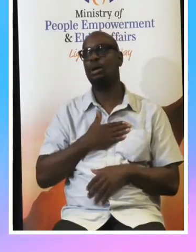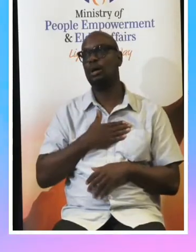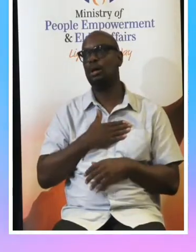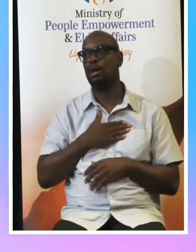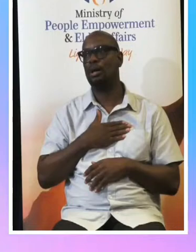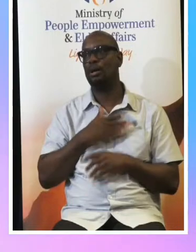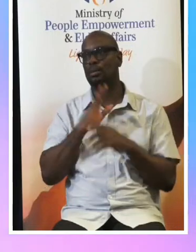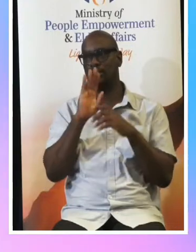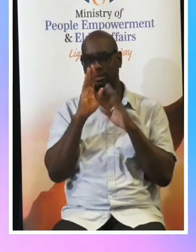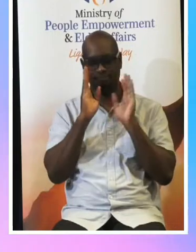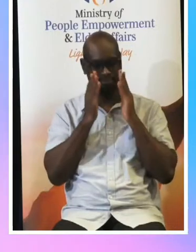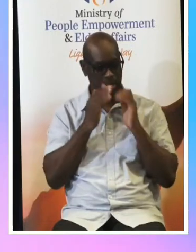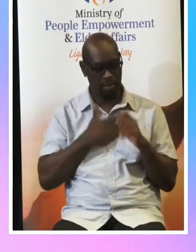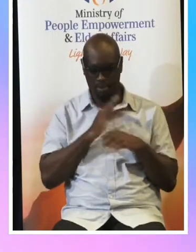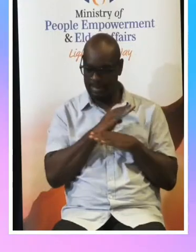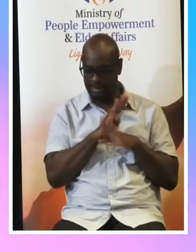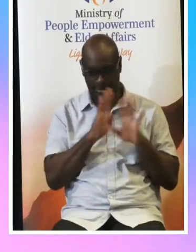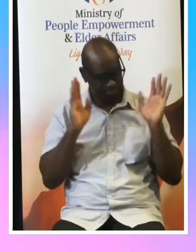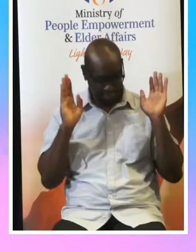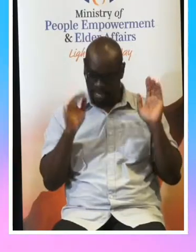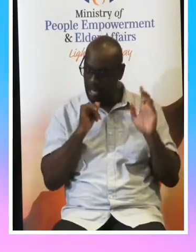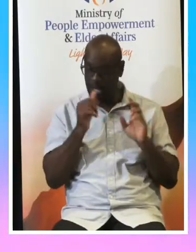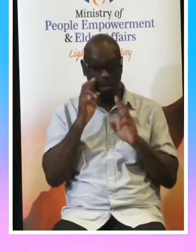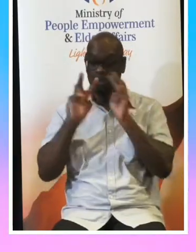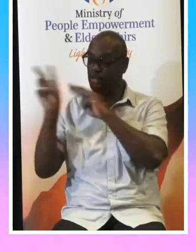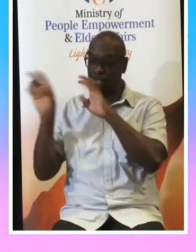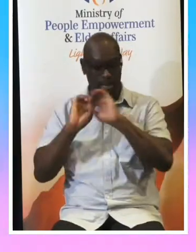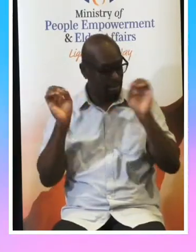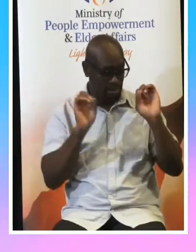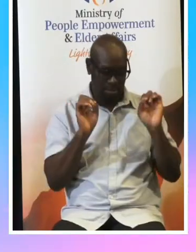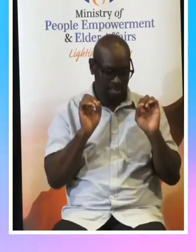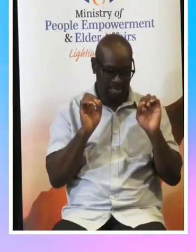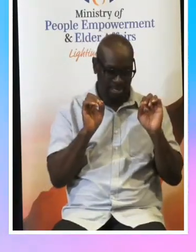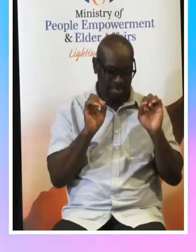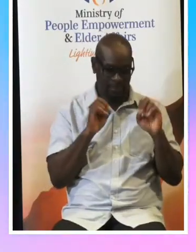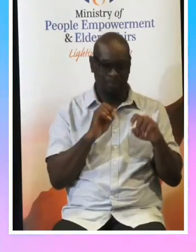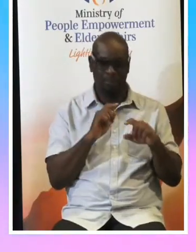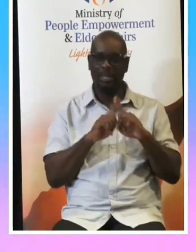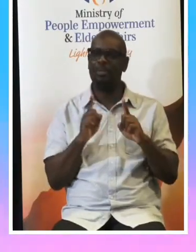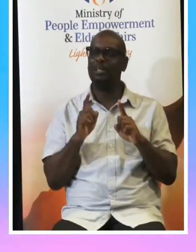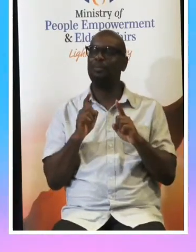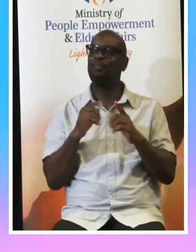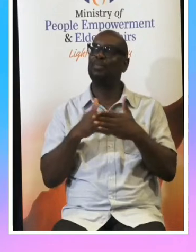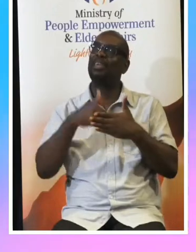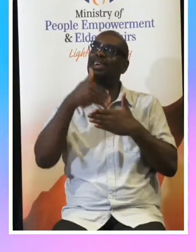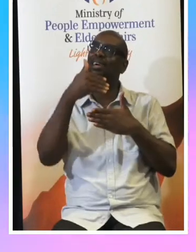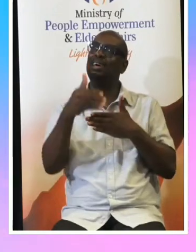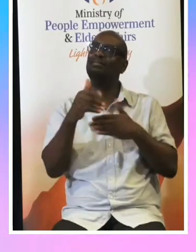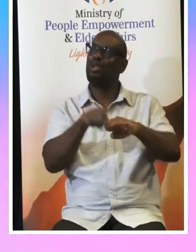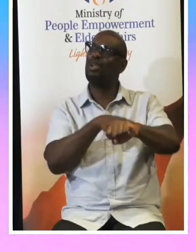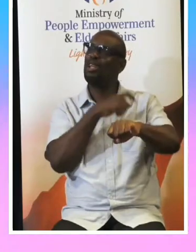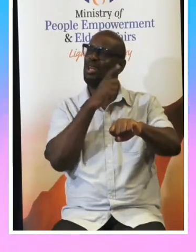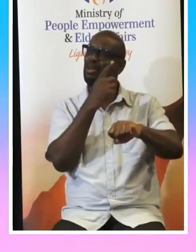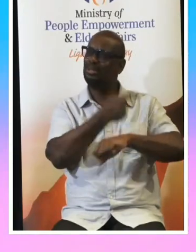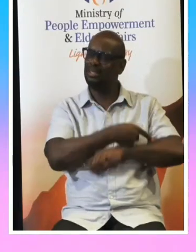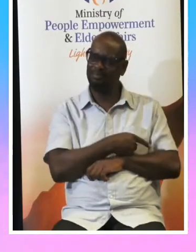Senator Cummins nods knowingly. After a long day of meetings, I received a